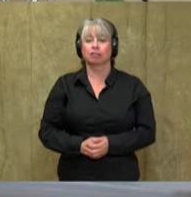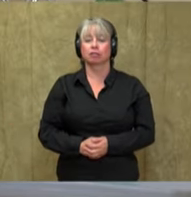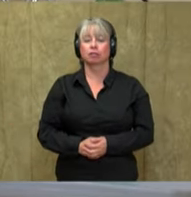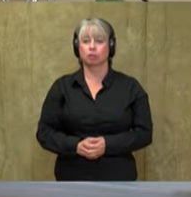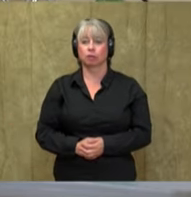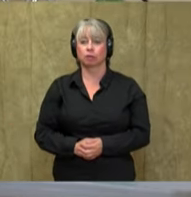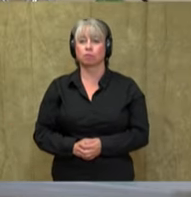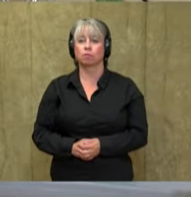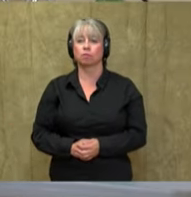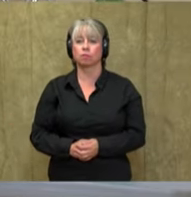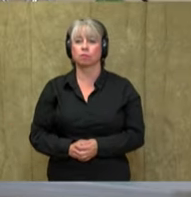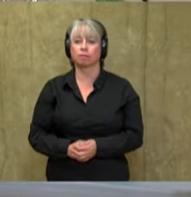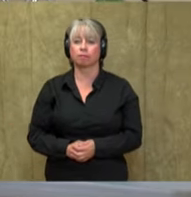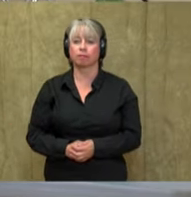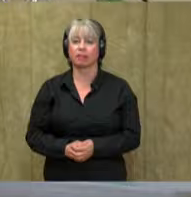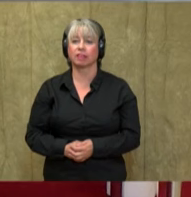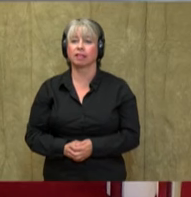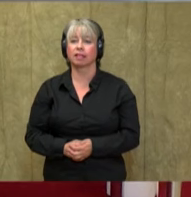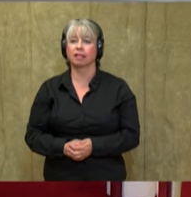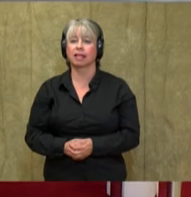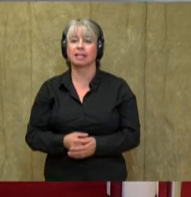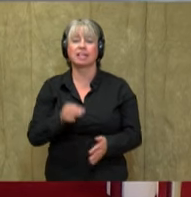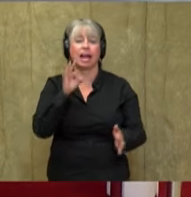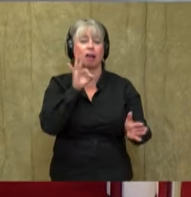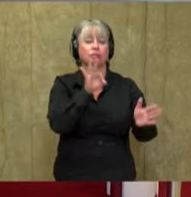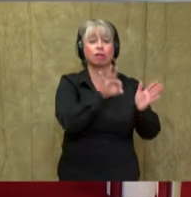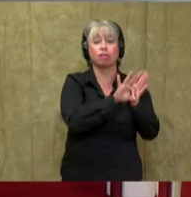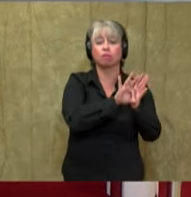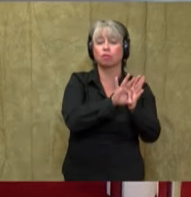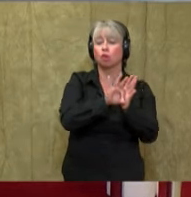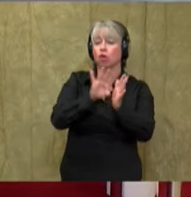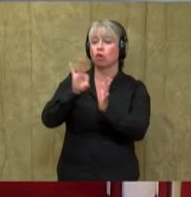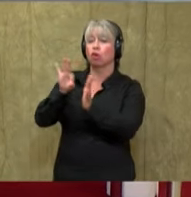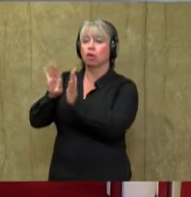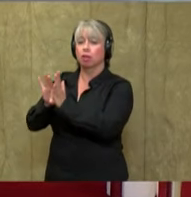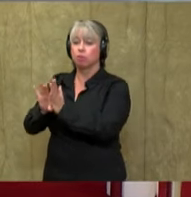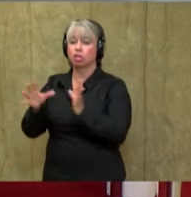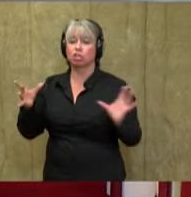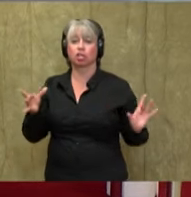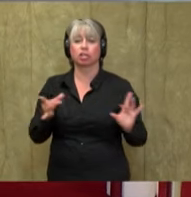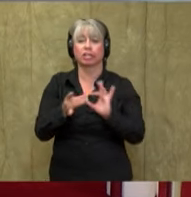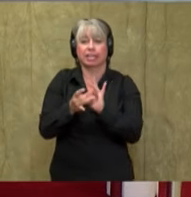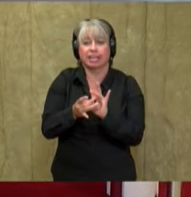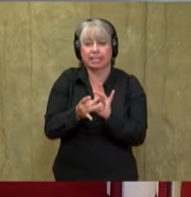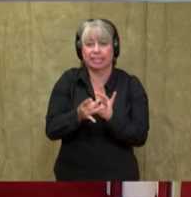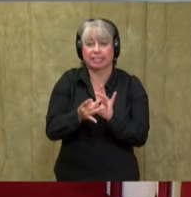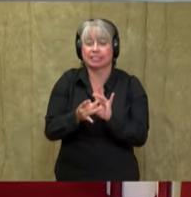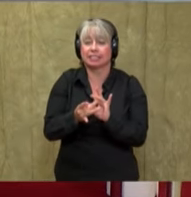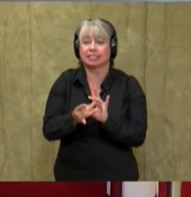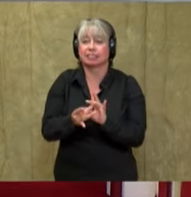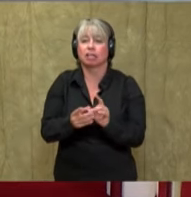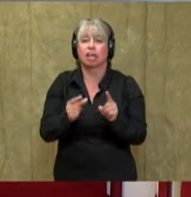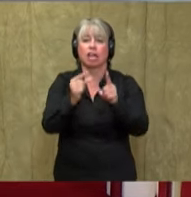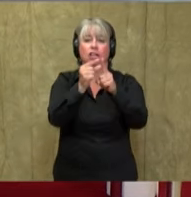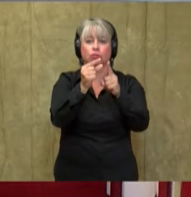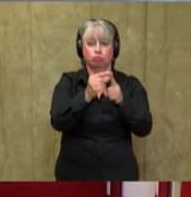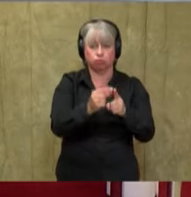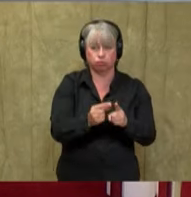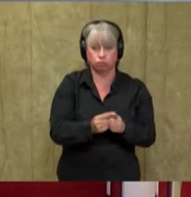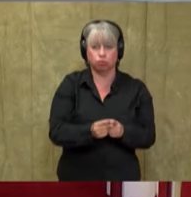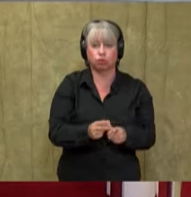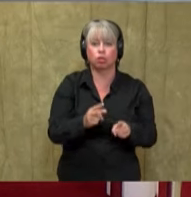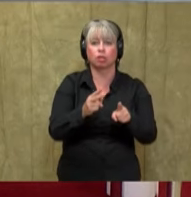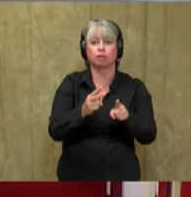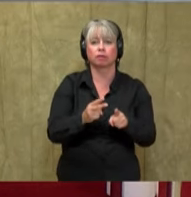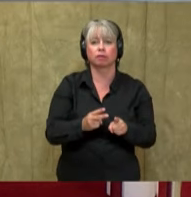And that's how the two formulas are connected. So like we said before, there's some vocabulary. Volume is